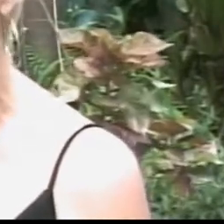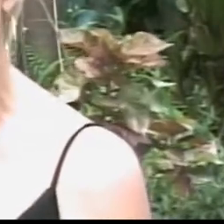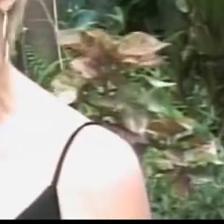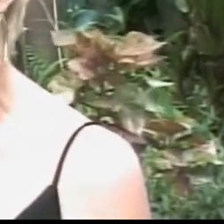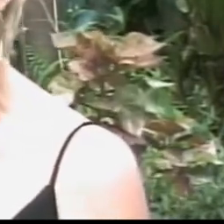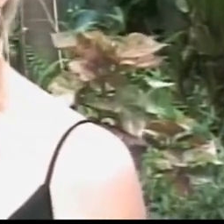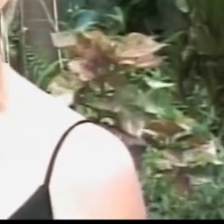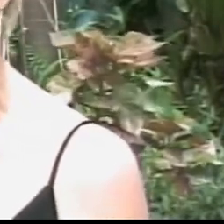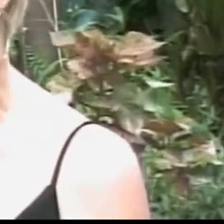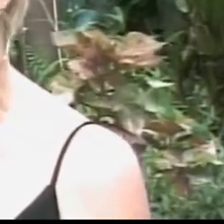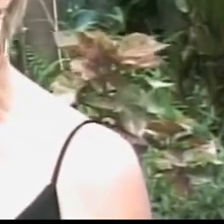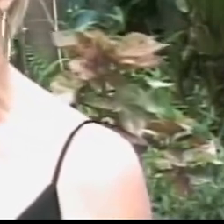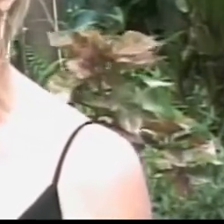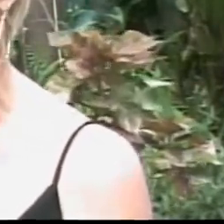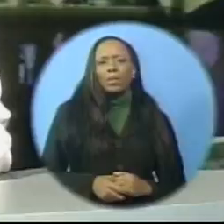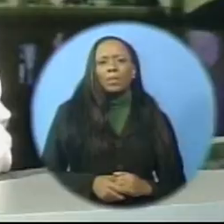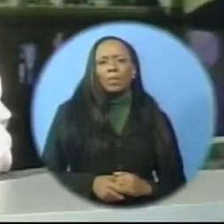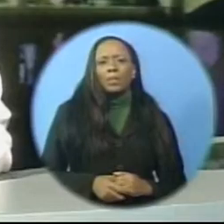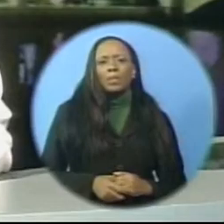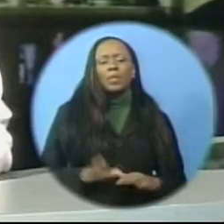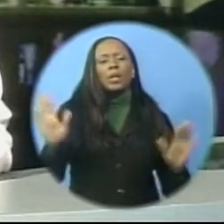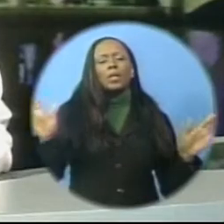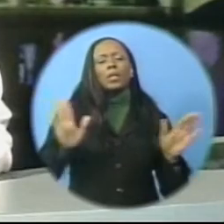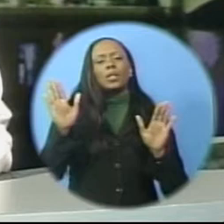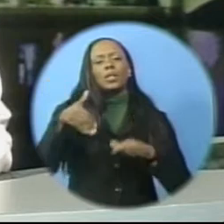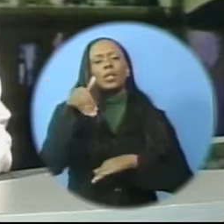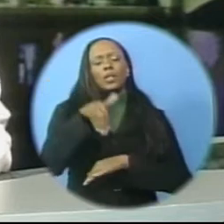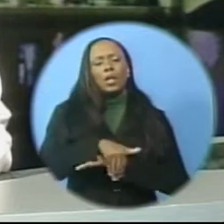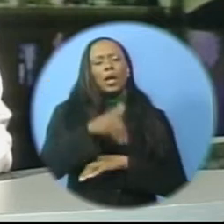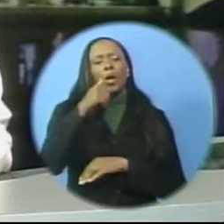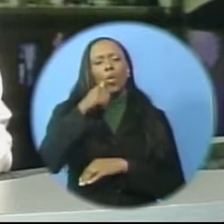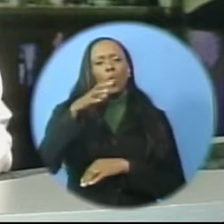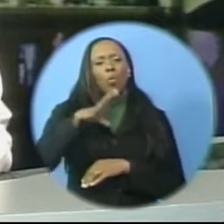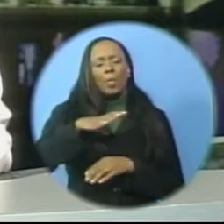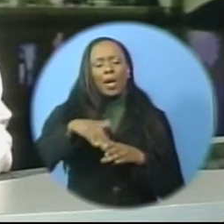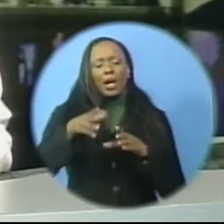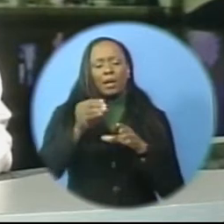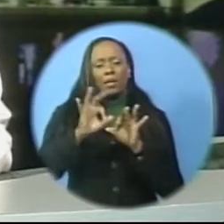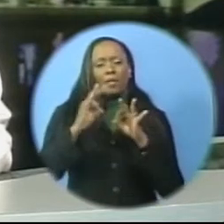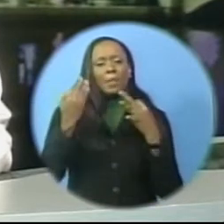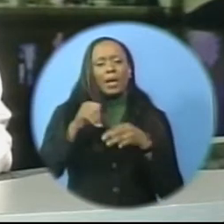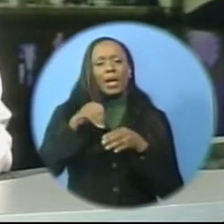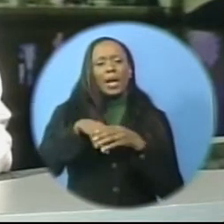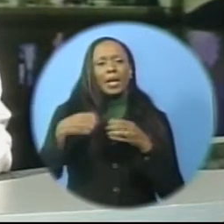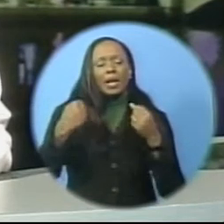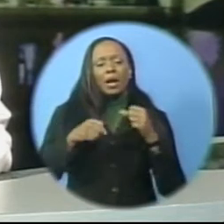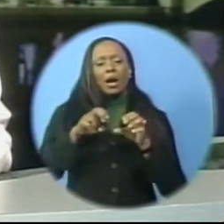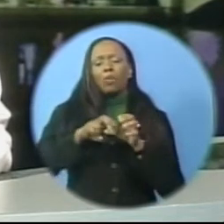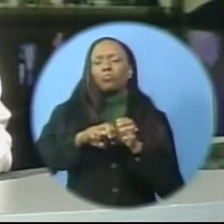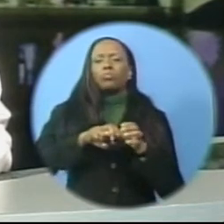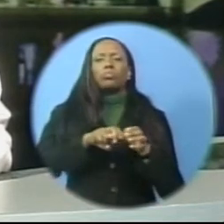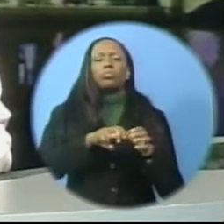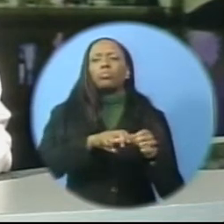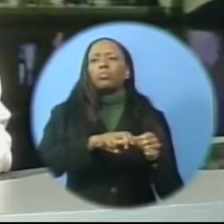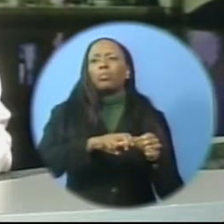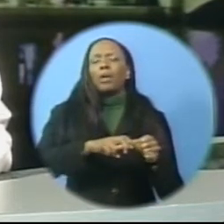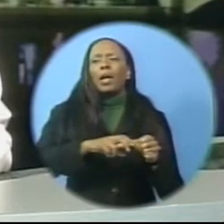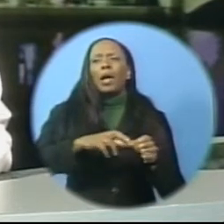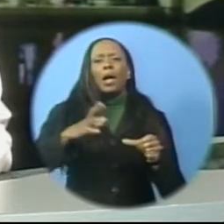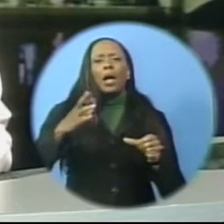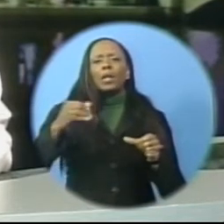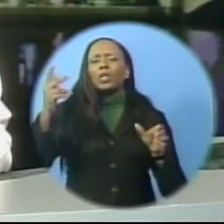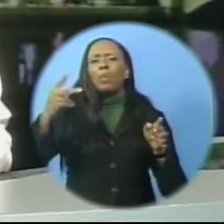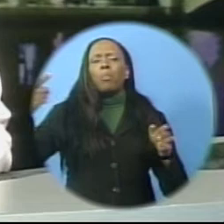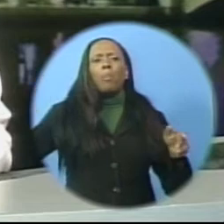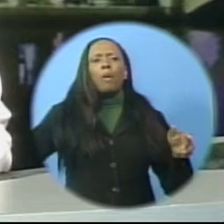background. Yeah, the food's exceptional. The woman who was shot in the head on Sunday night while traveling in the backseat of a vehicle with